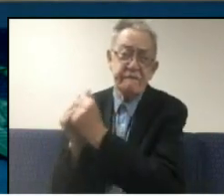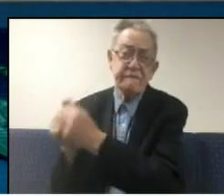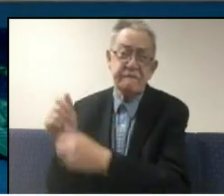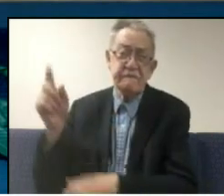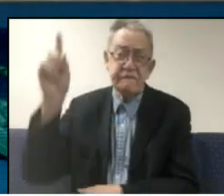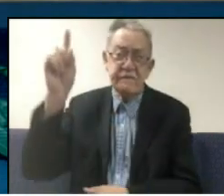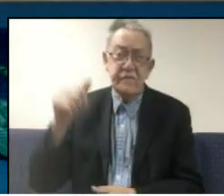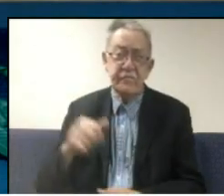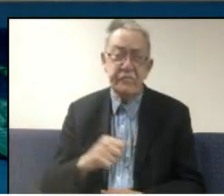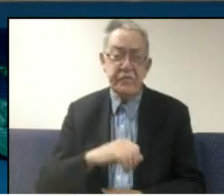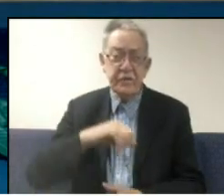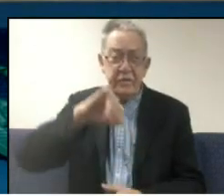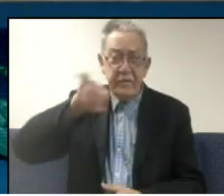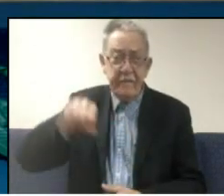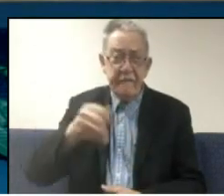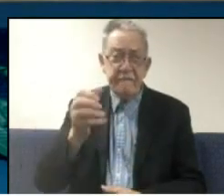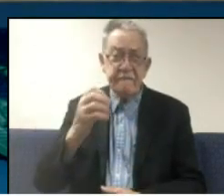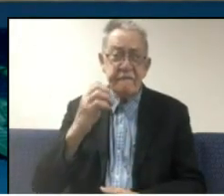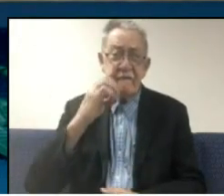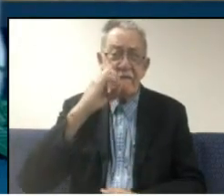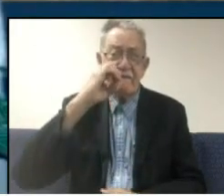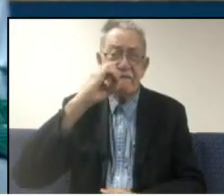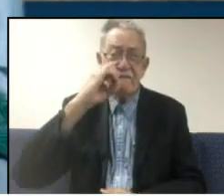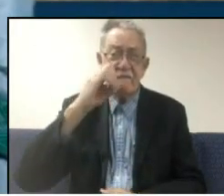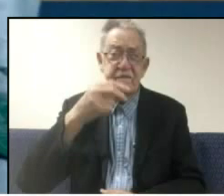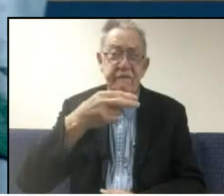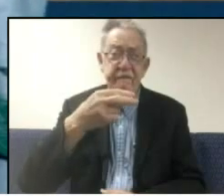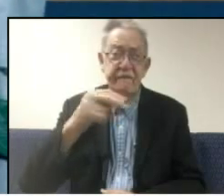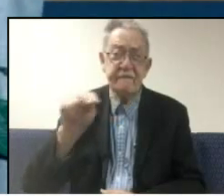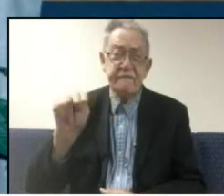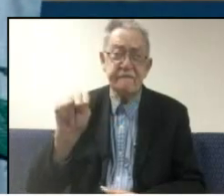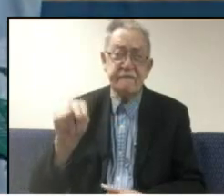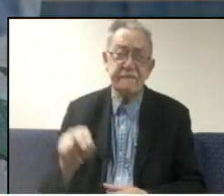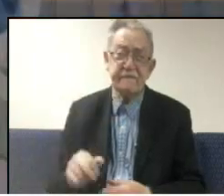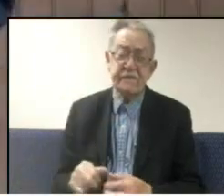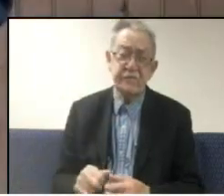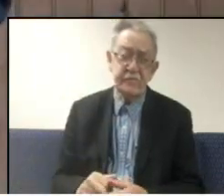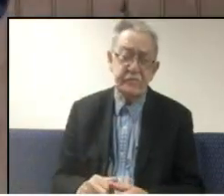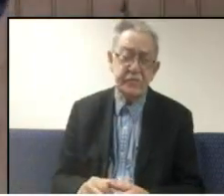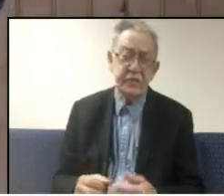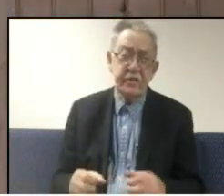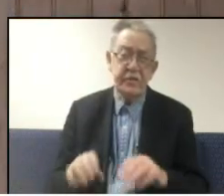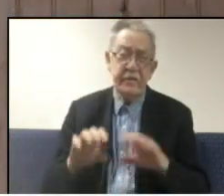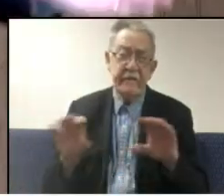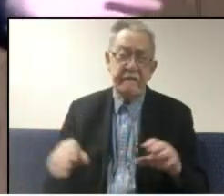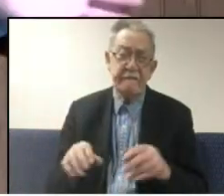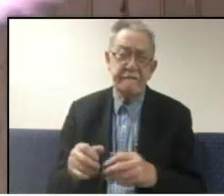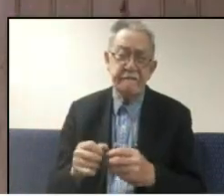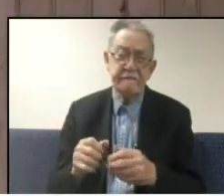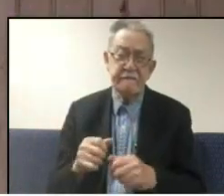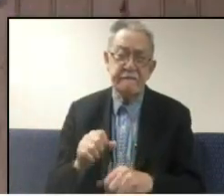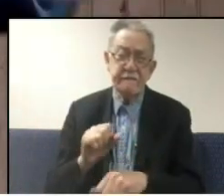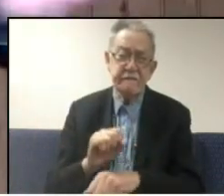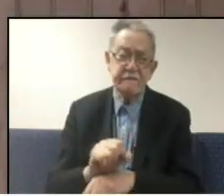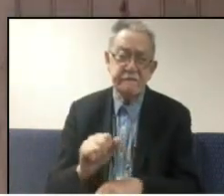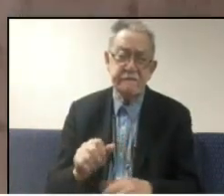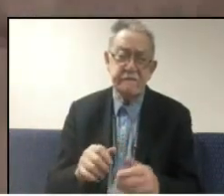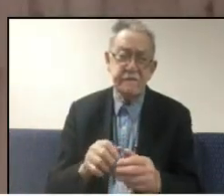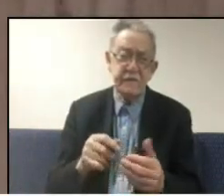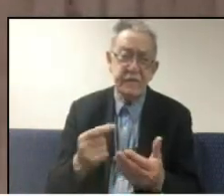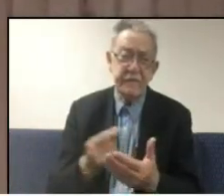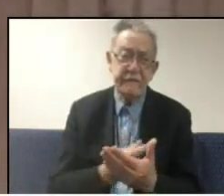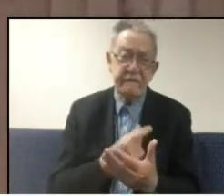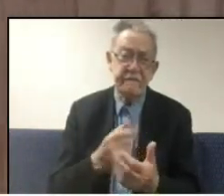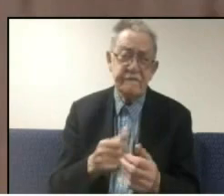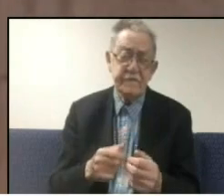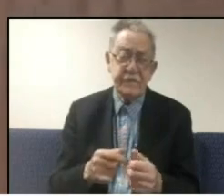The Apostle John, his great works didn't occur until he was nearly 100 years old. When we read the Gospel of John, when we see 1st,